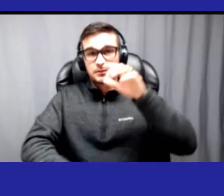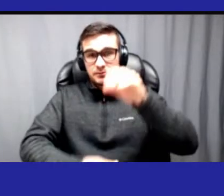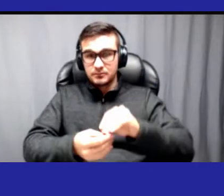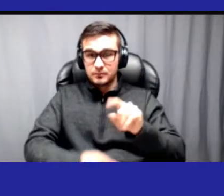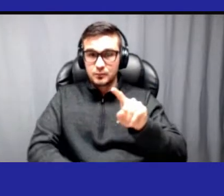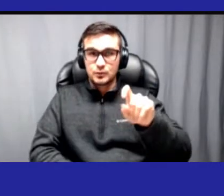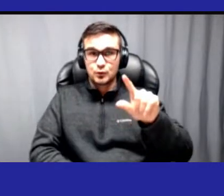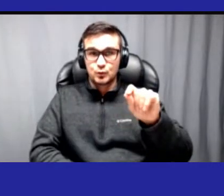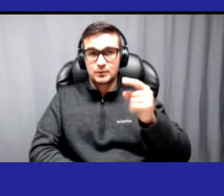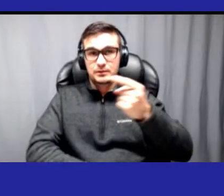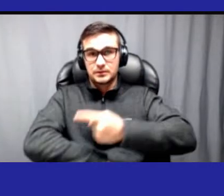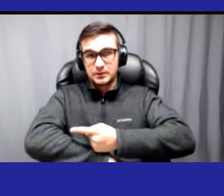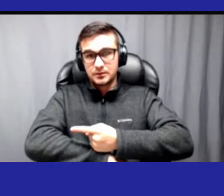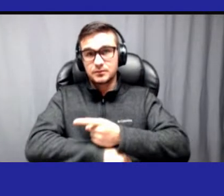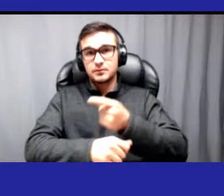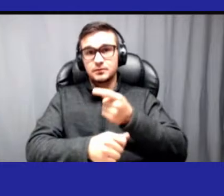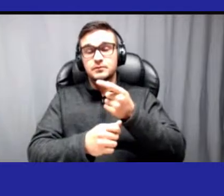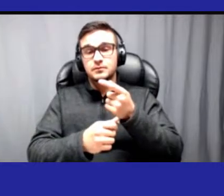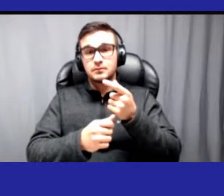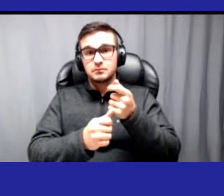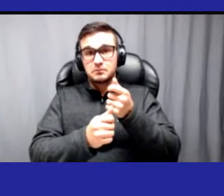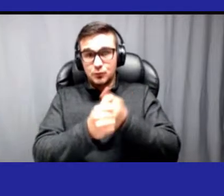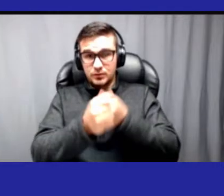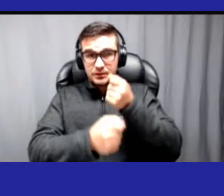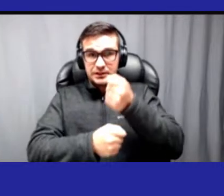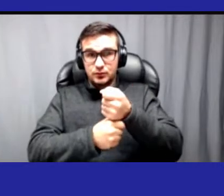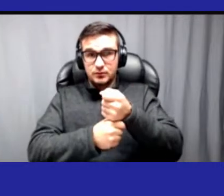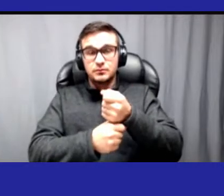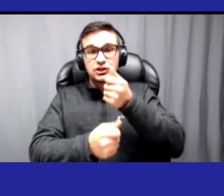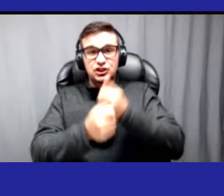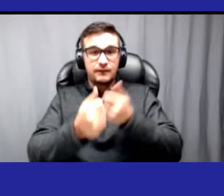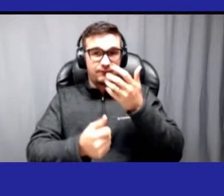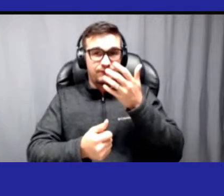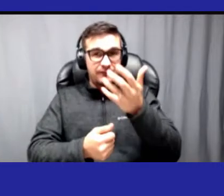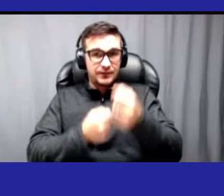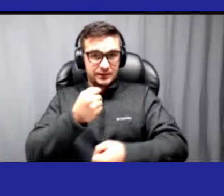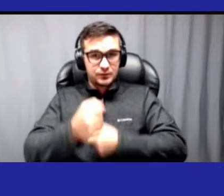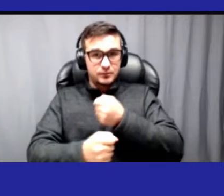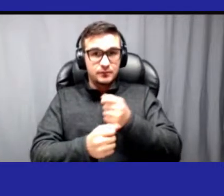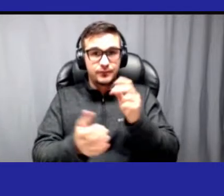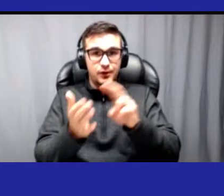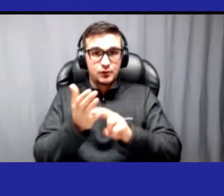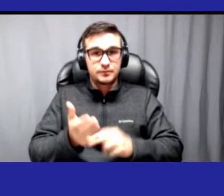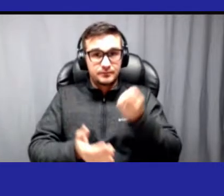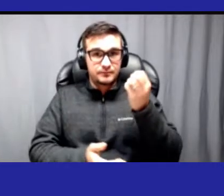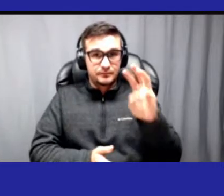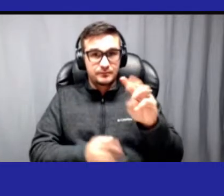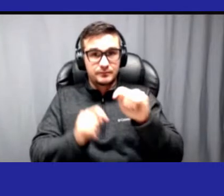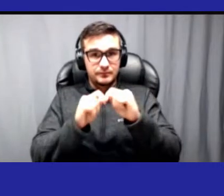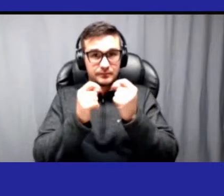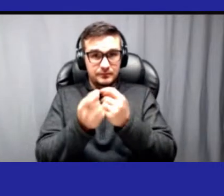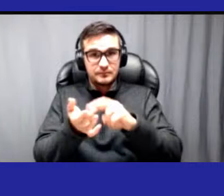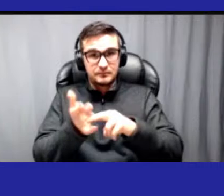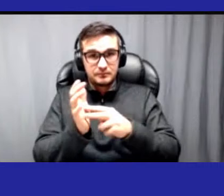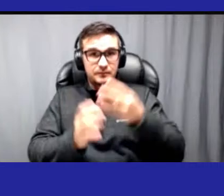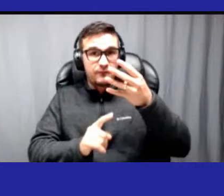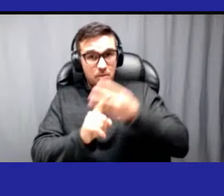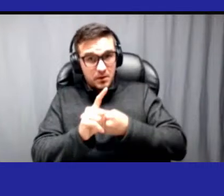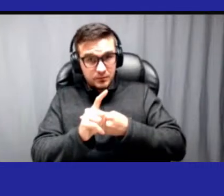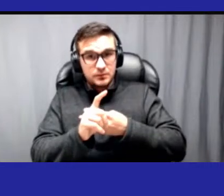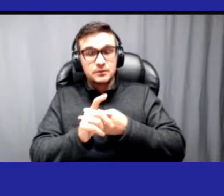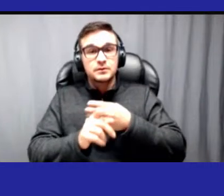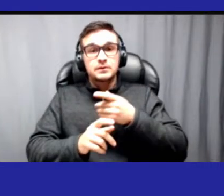for each of the 5 years in this contract. 16 teams per day, 100, so 4 months a year for 16